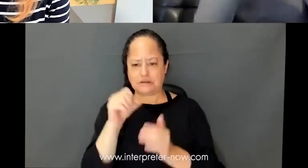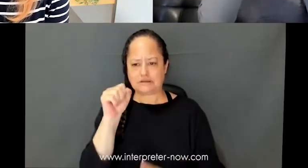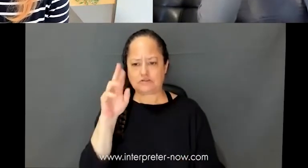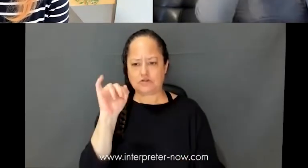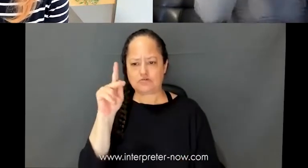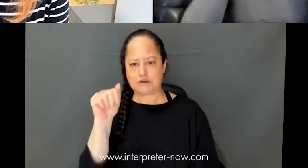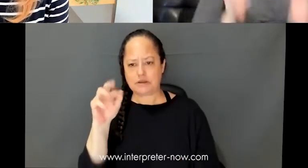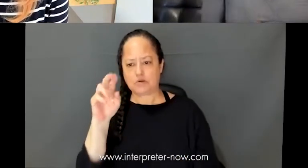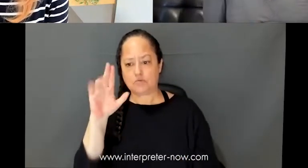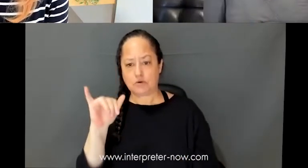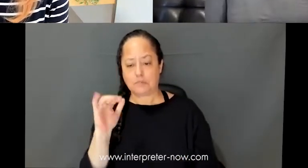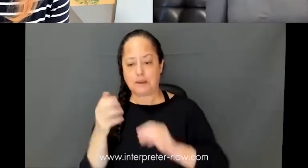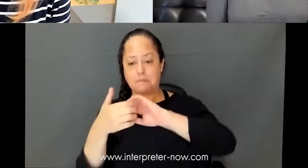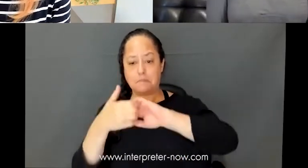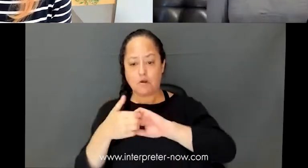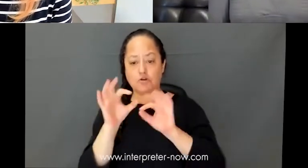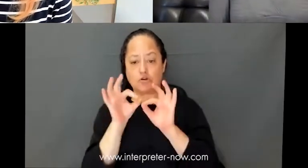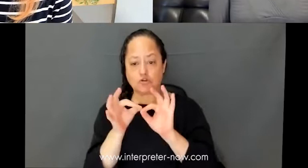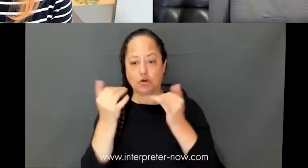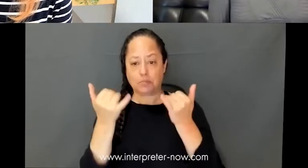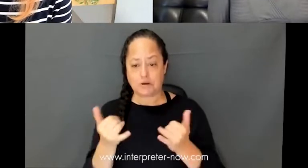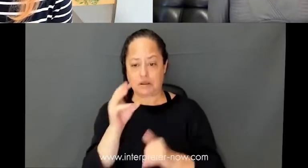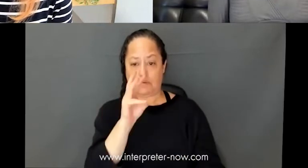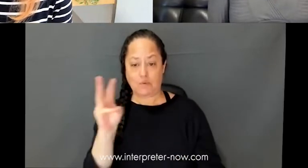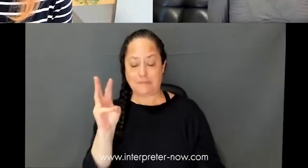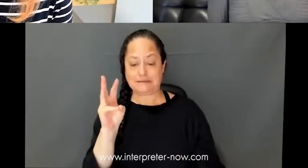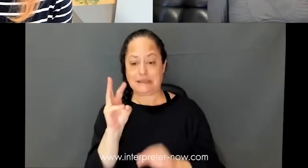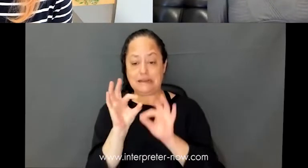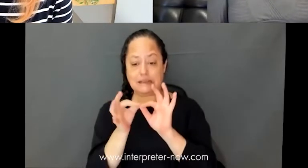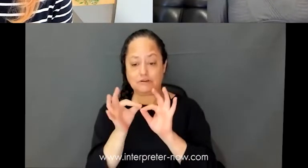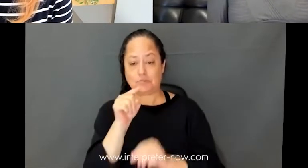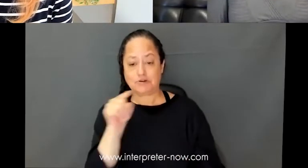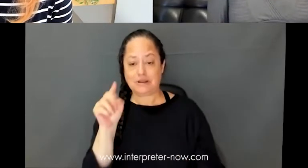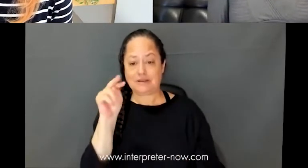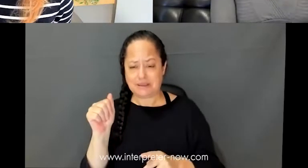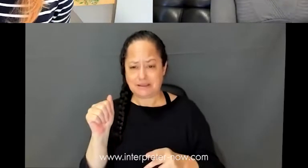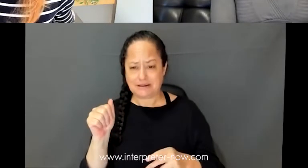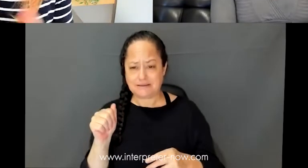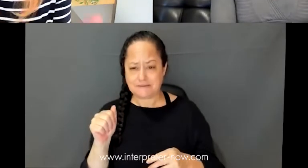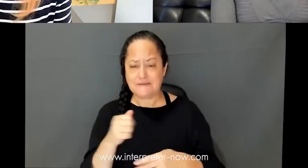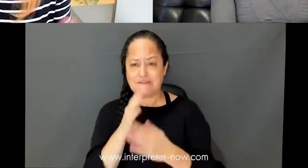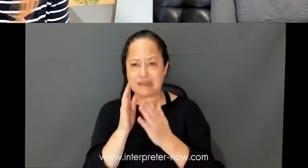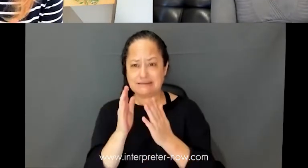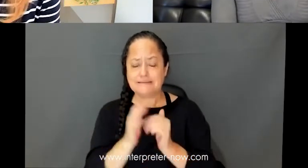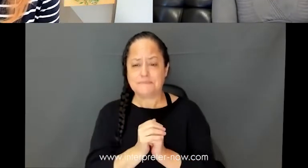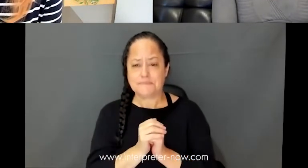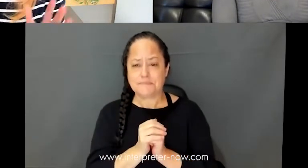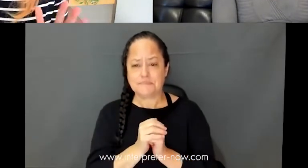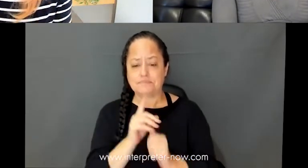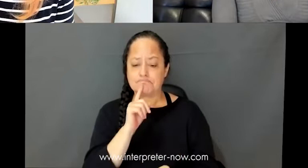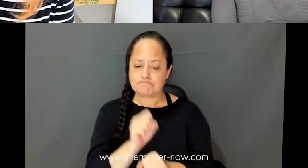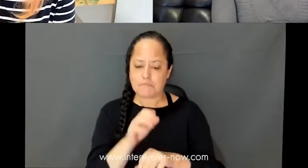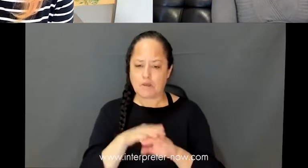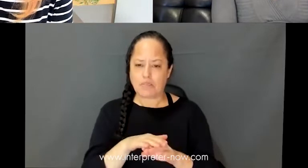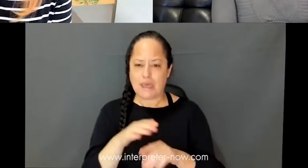Ruby from our partner Interpreter Now, www.interpreter-now.com. So actually, on that note, let's